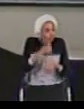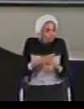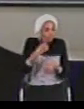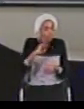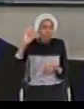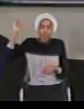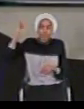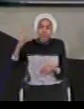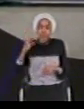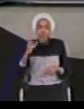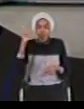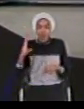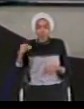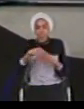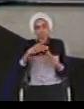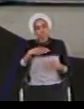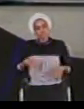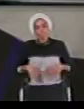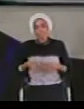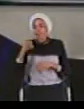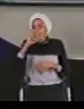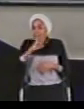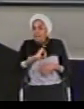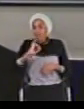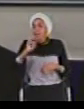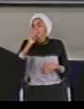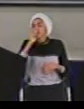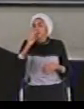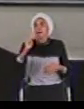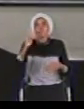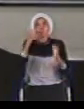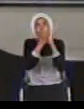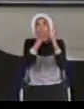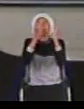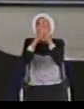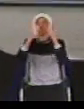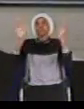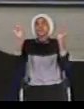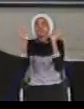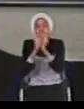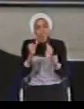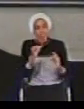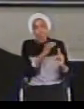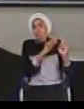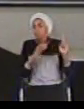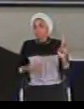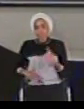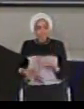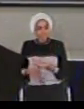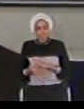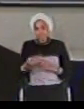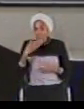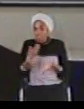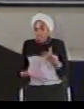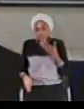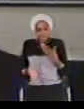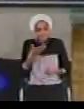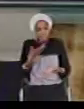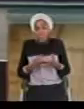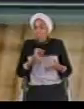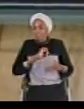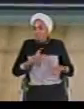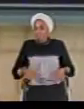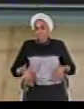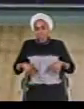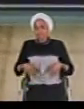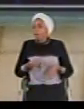grace of God in my life, I am crucified with Christ. Nevertheless, I live. But I don't live